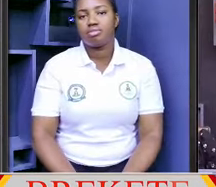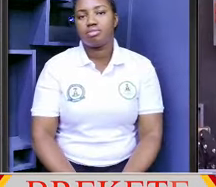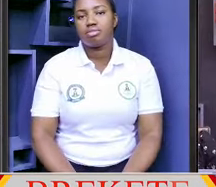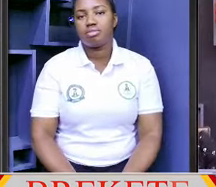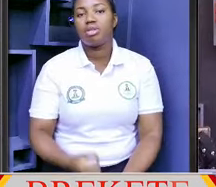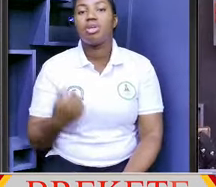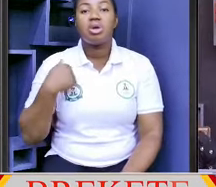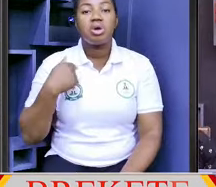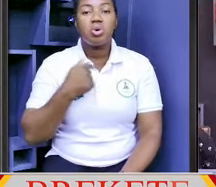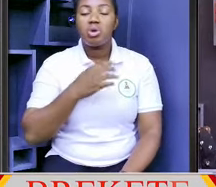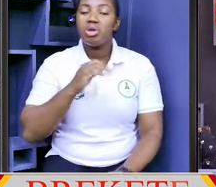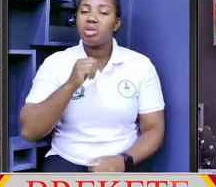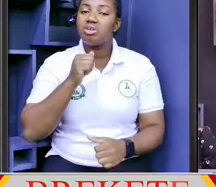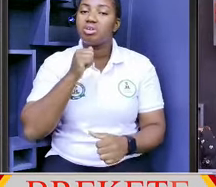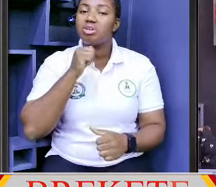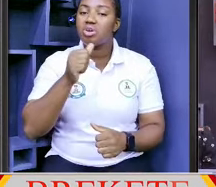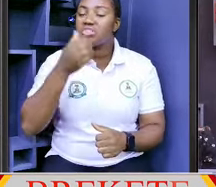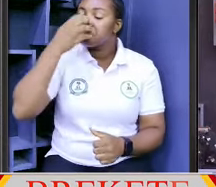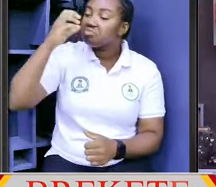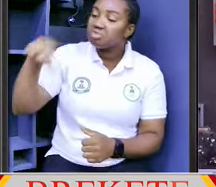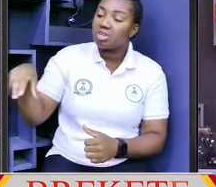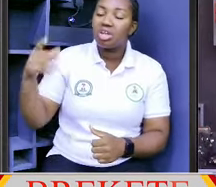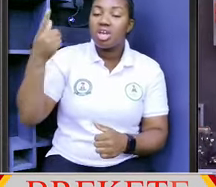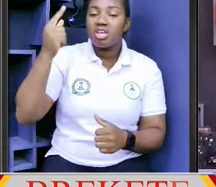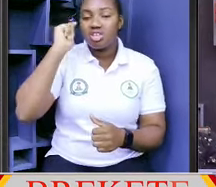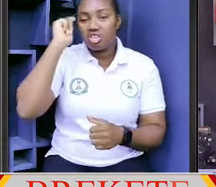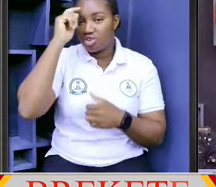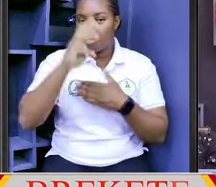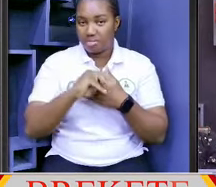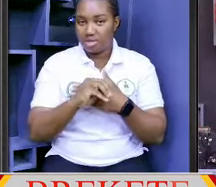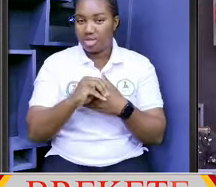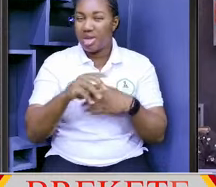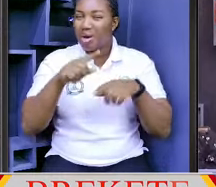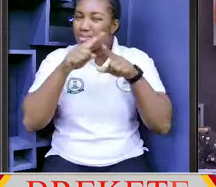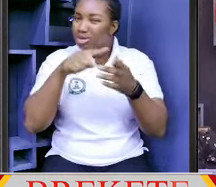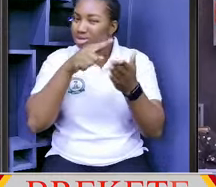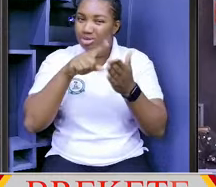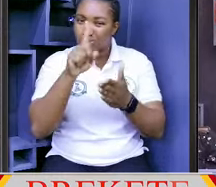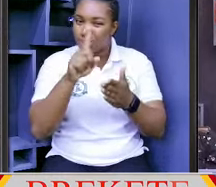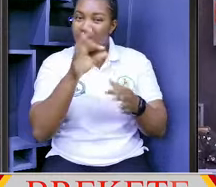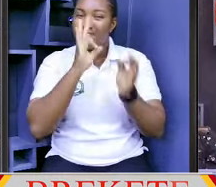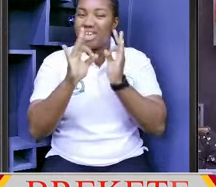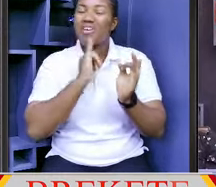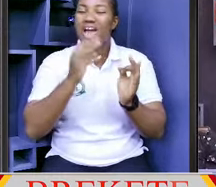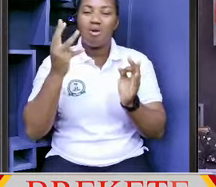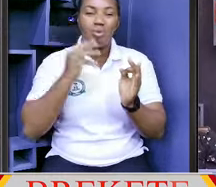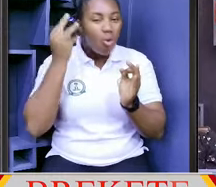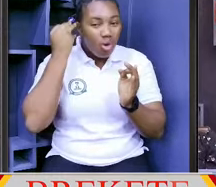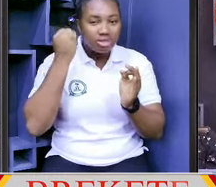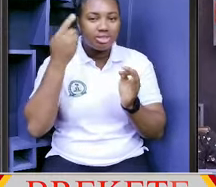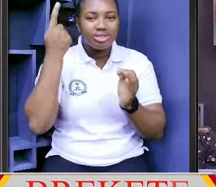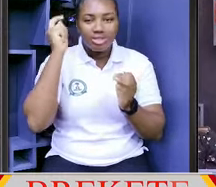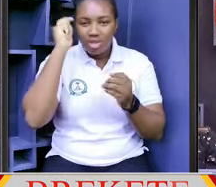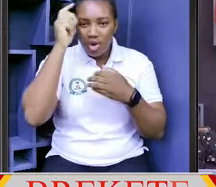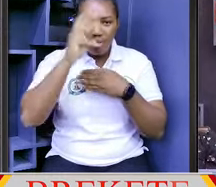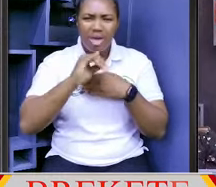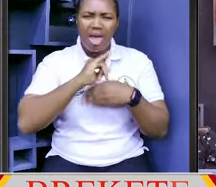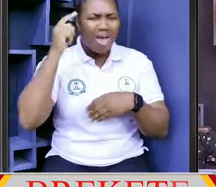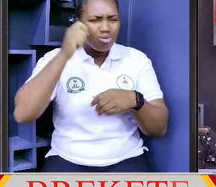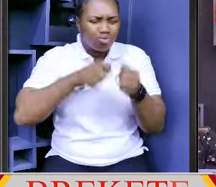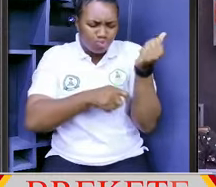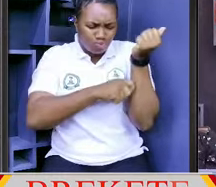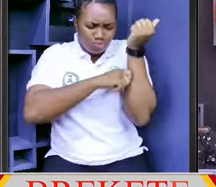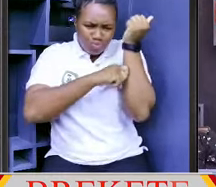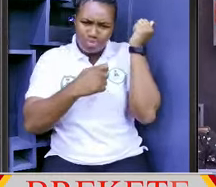We are not condemning the government. With this one, if Namibia government, I go pinch myself. Does not mean